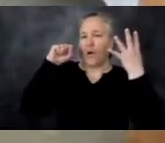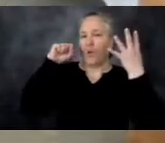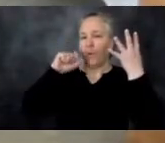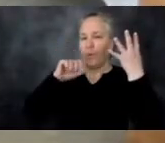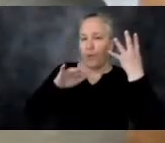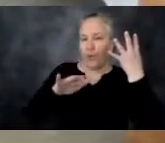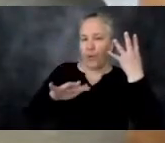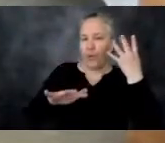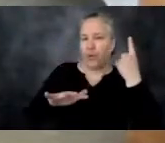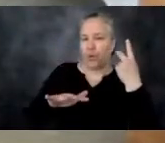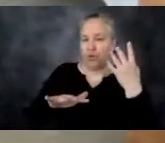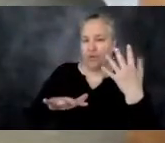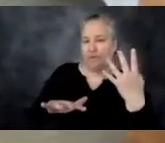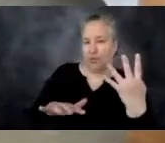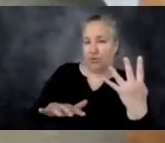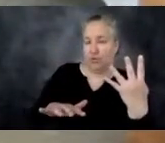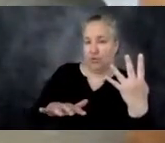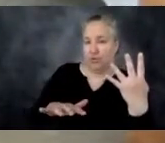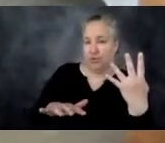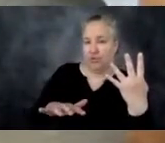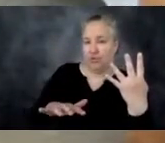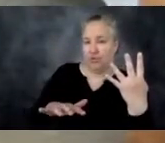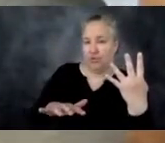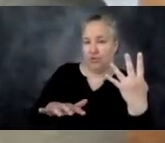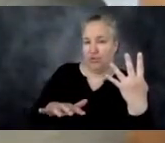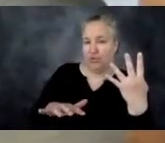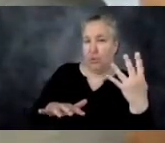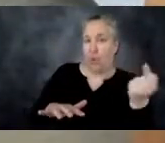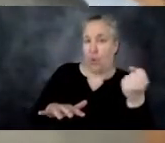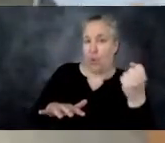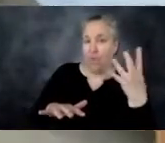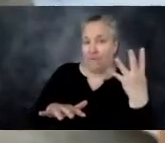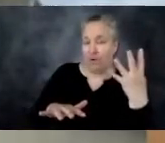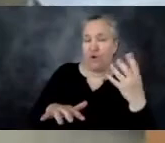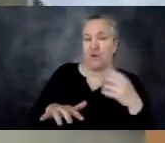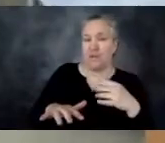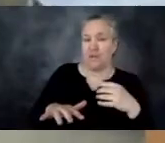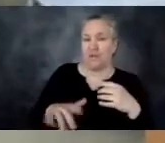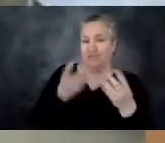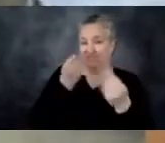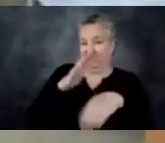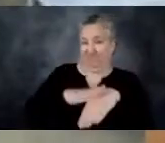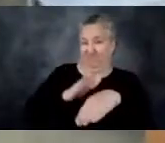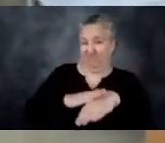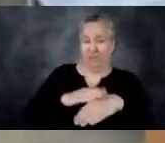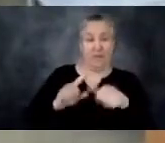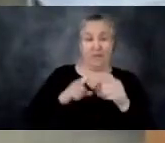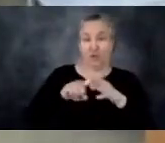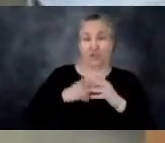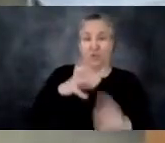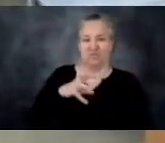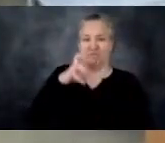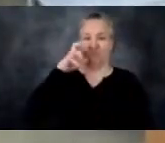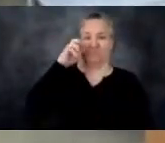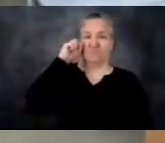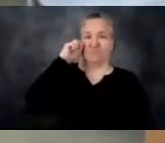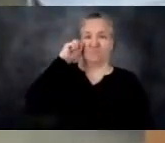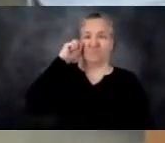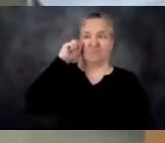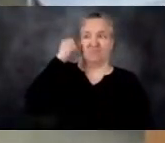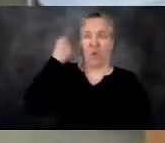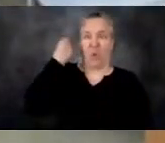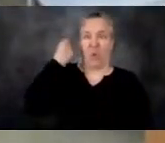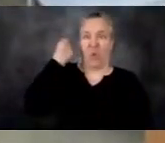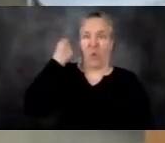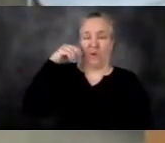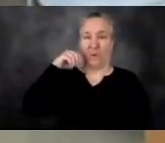exhale for four counts and then hold your breath for four counts. For me to you, when we first start this holding, it is difficult. You'll